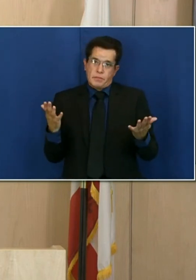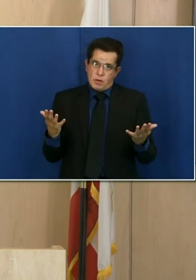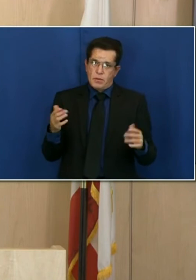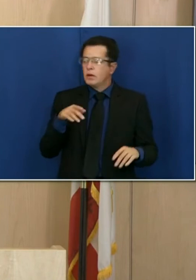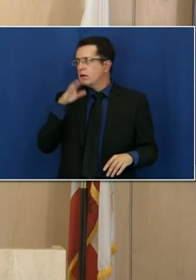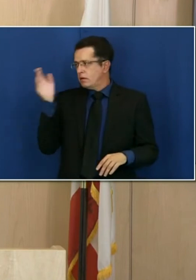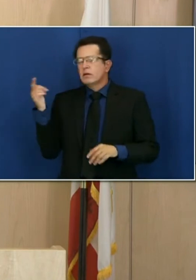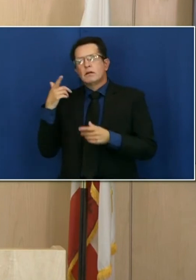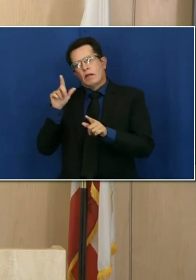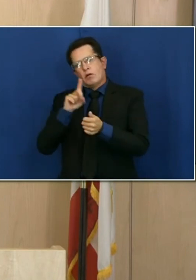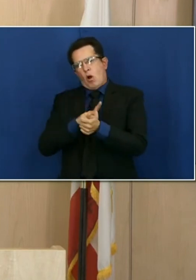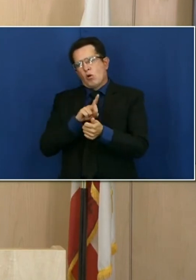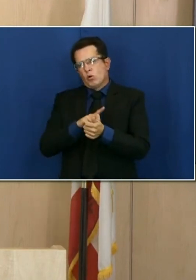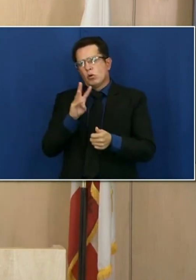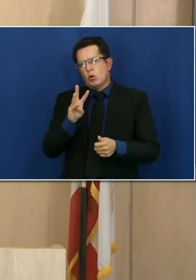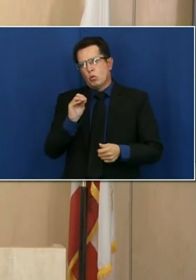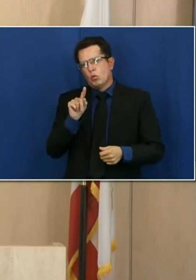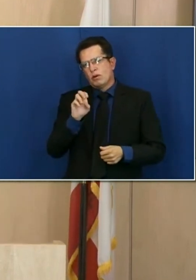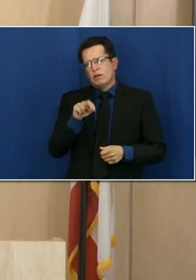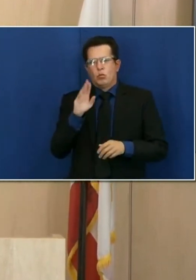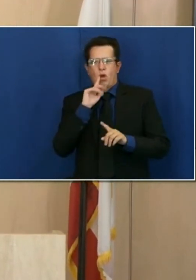respond to that.